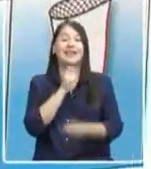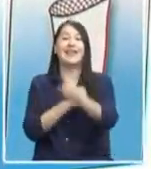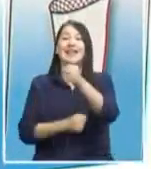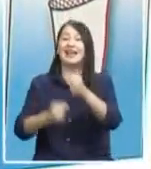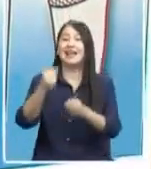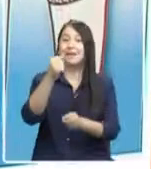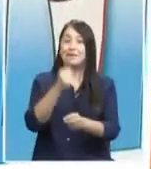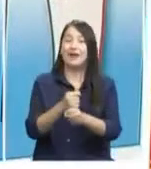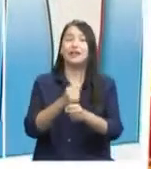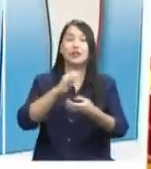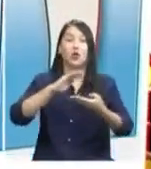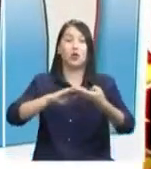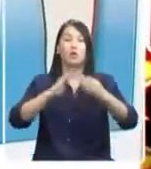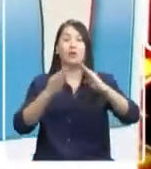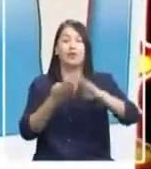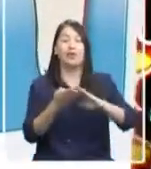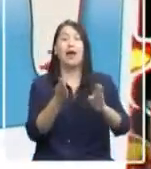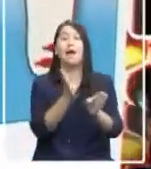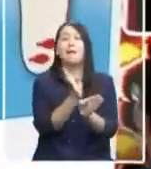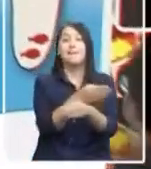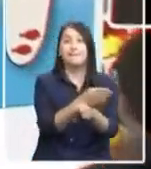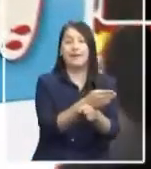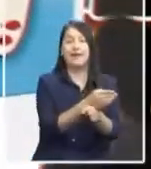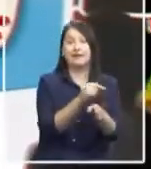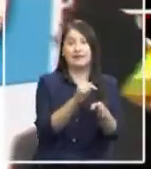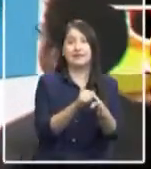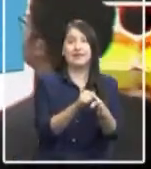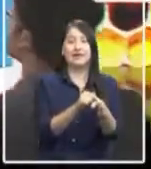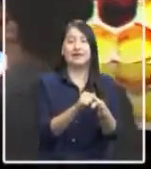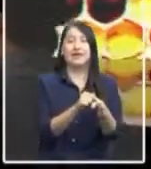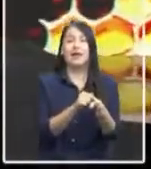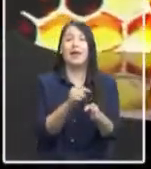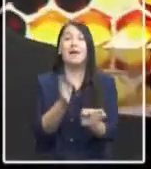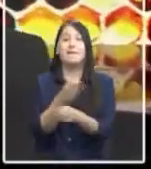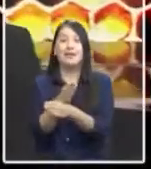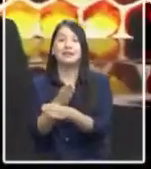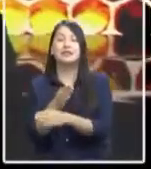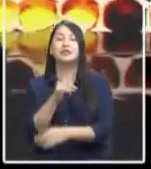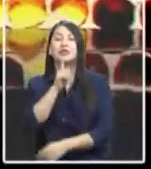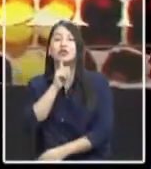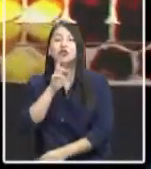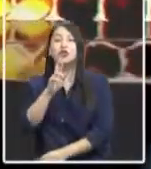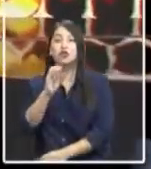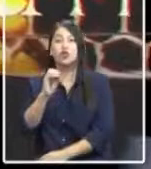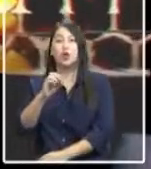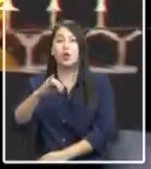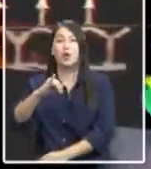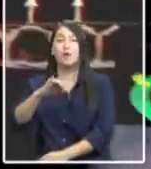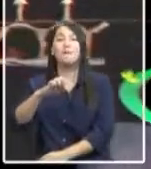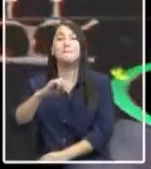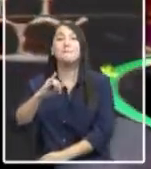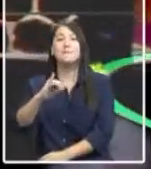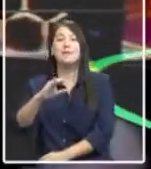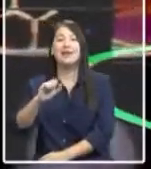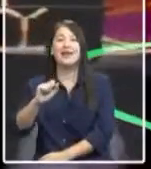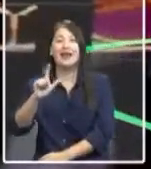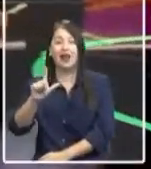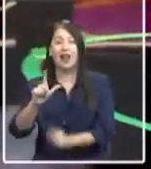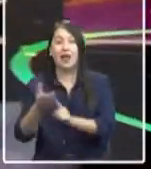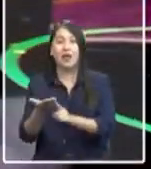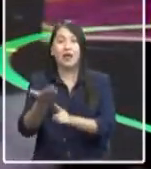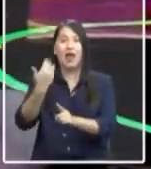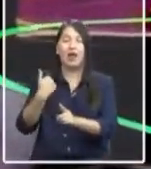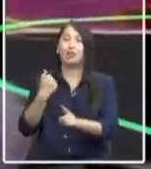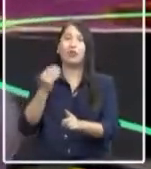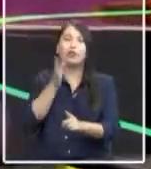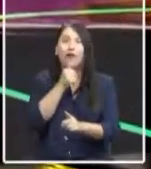and subtropical fish in areas where they were not before. And this replacement